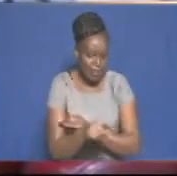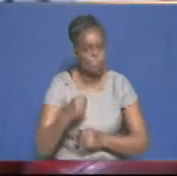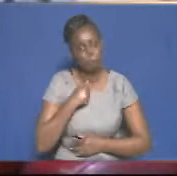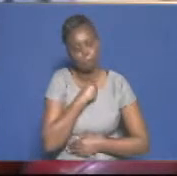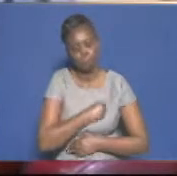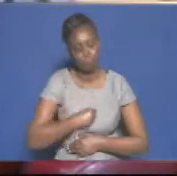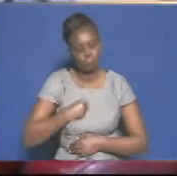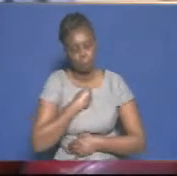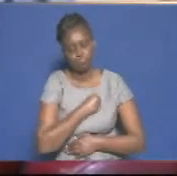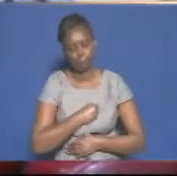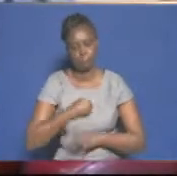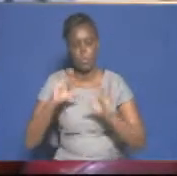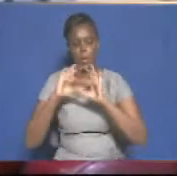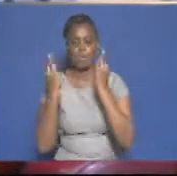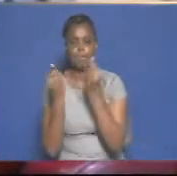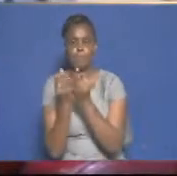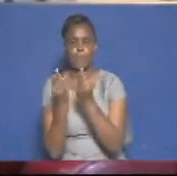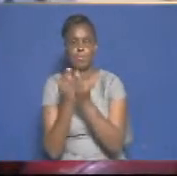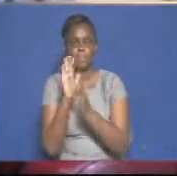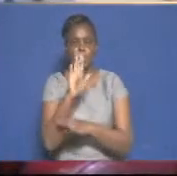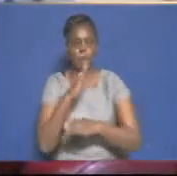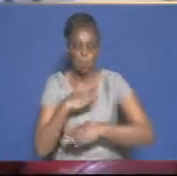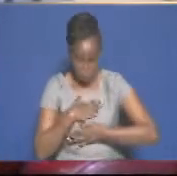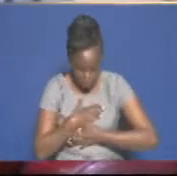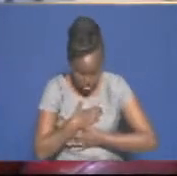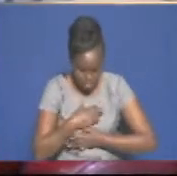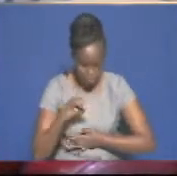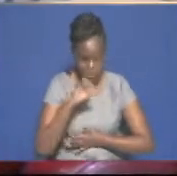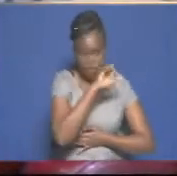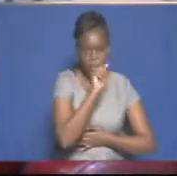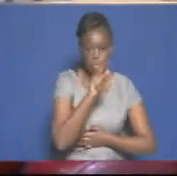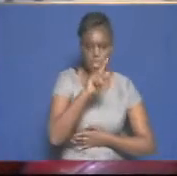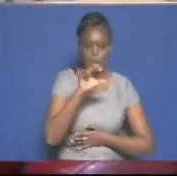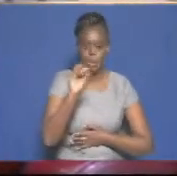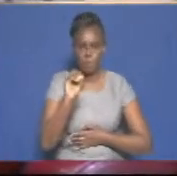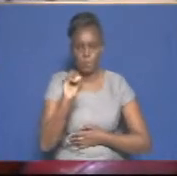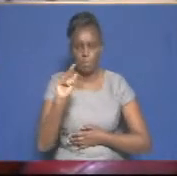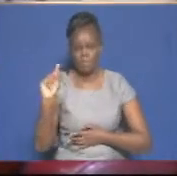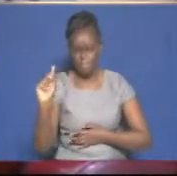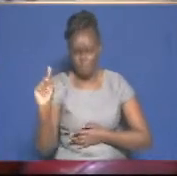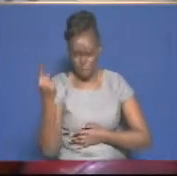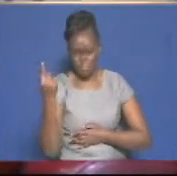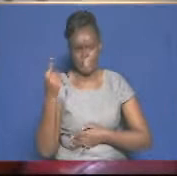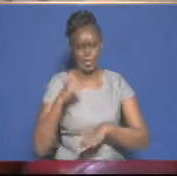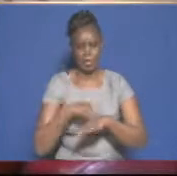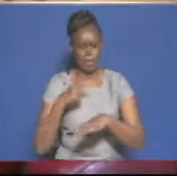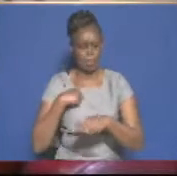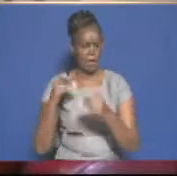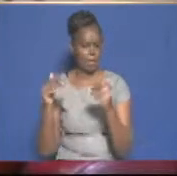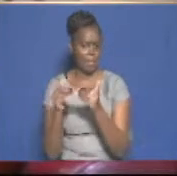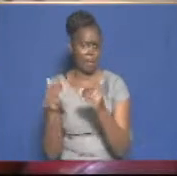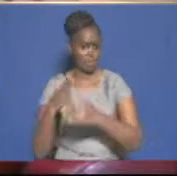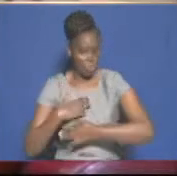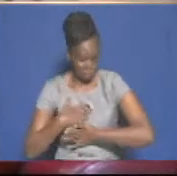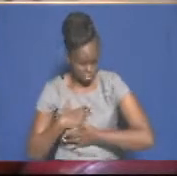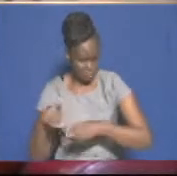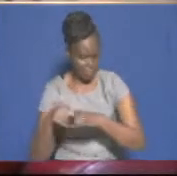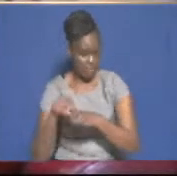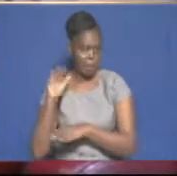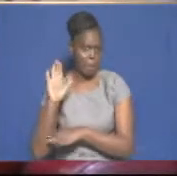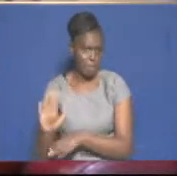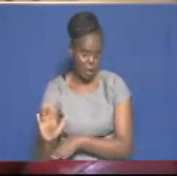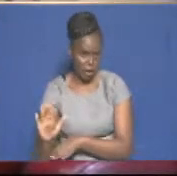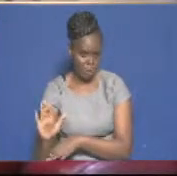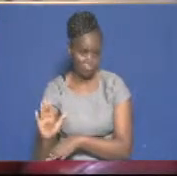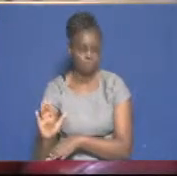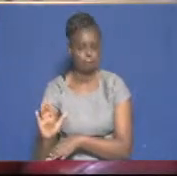Jacoyo Midiwo. I first met Jacoyo Midiwo when I came to Parliament in 2007. That time,